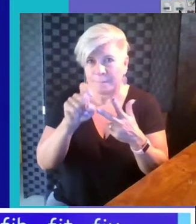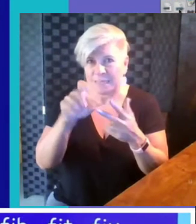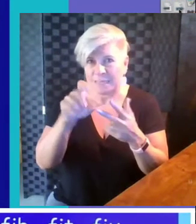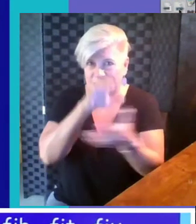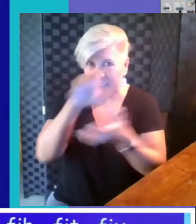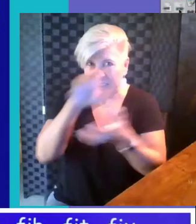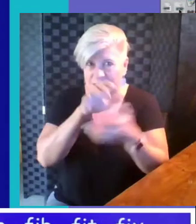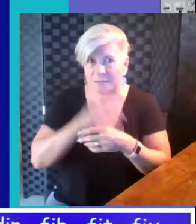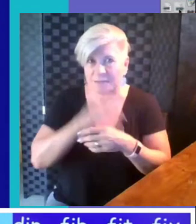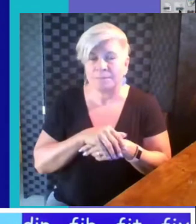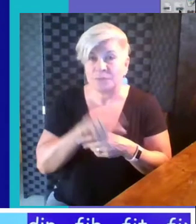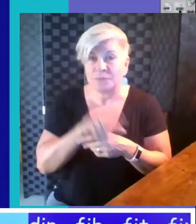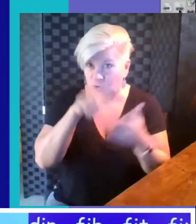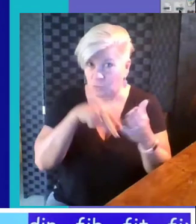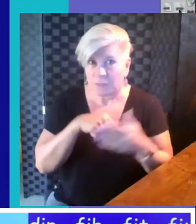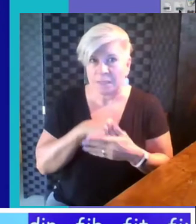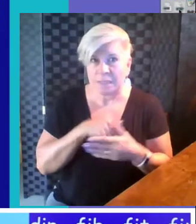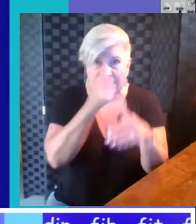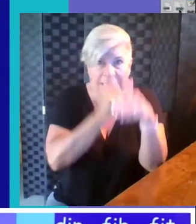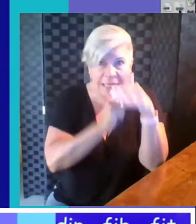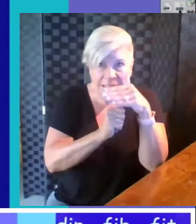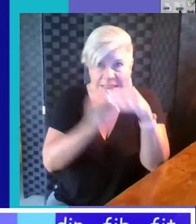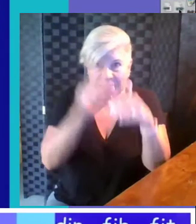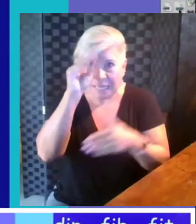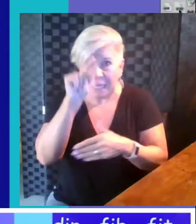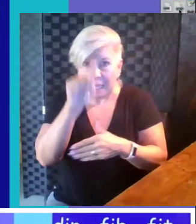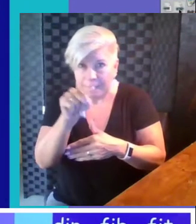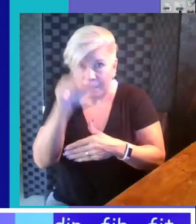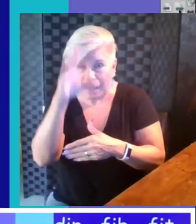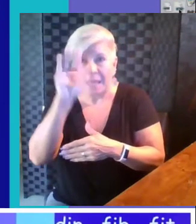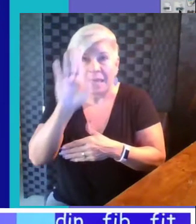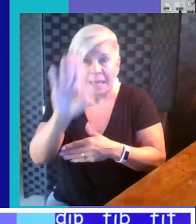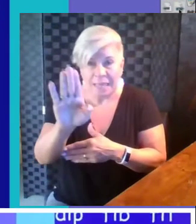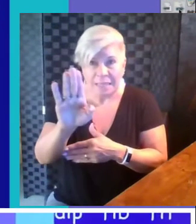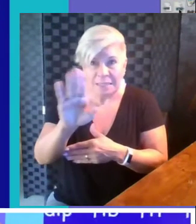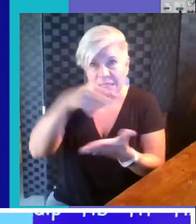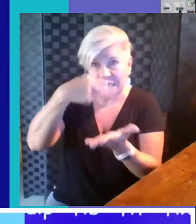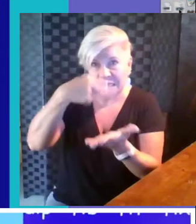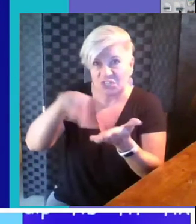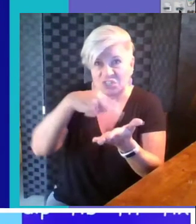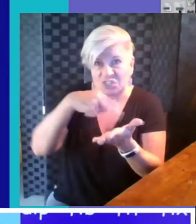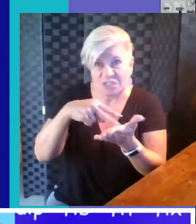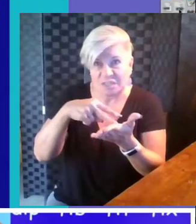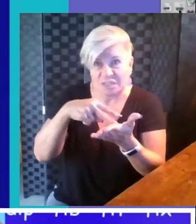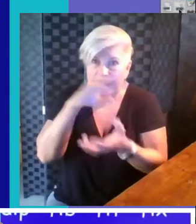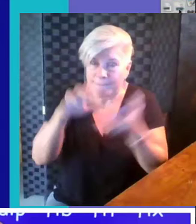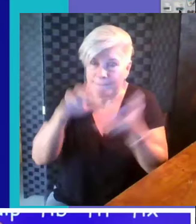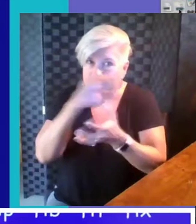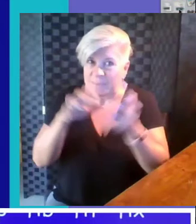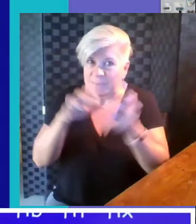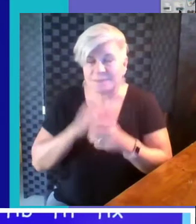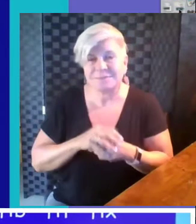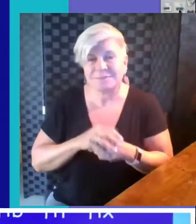mix. You read them. Hid, him, his,